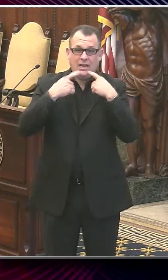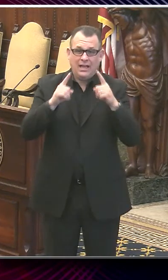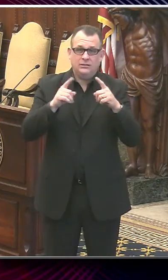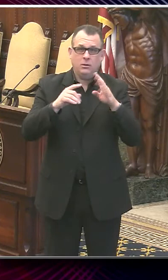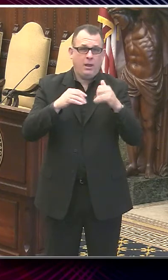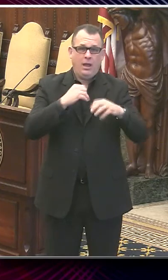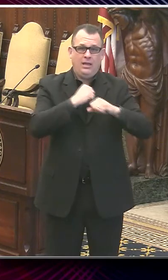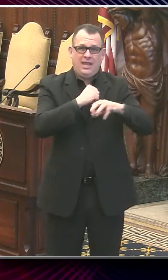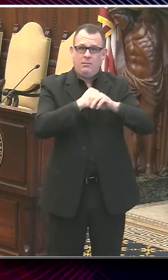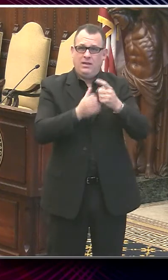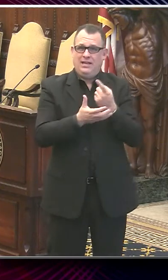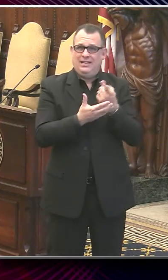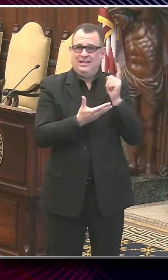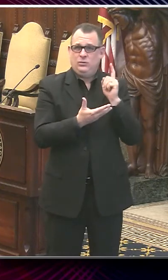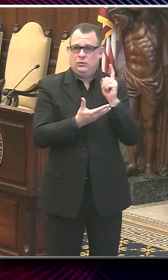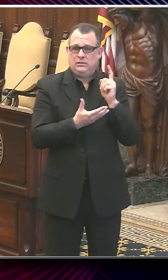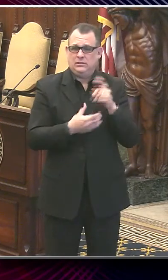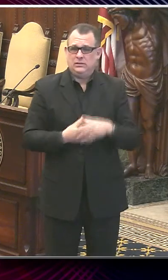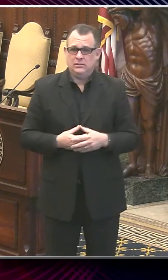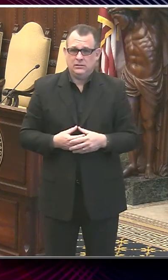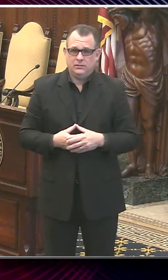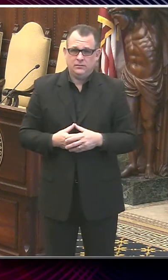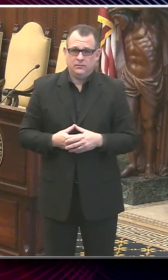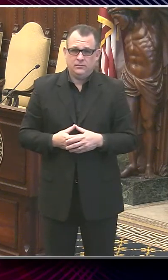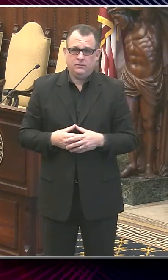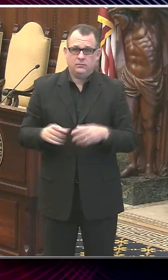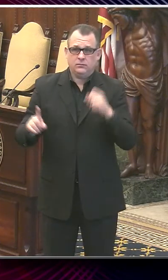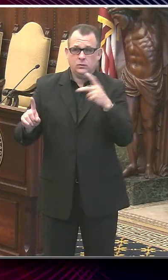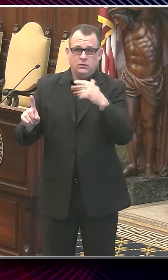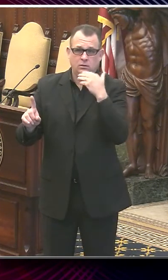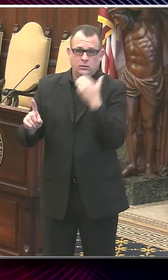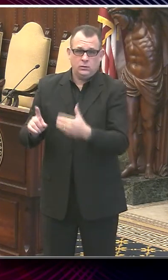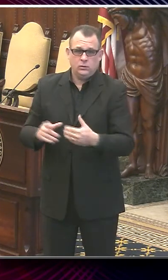started already? Yes. Okay, thank you.